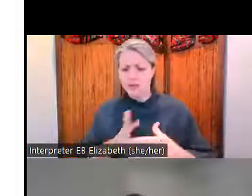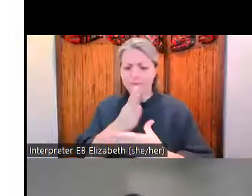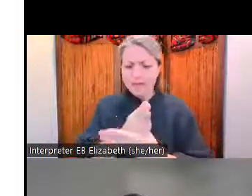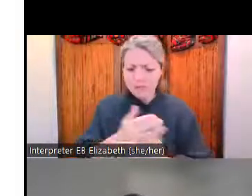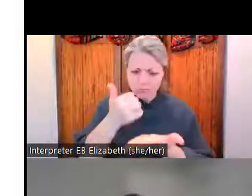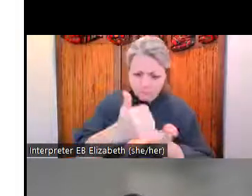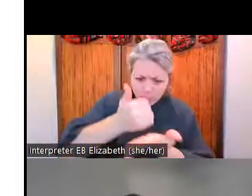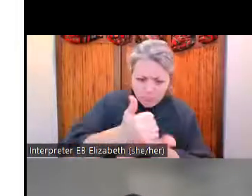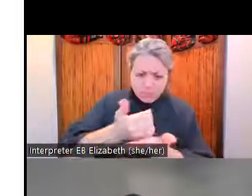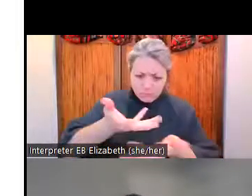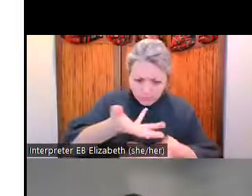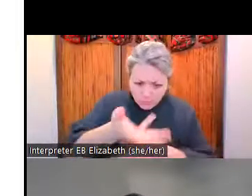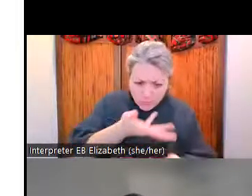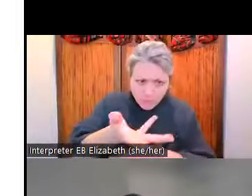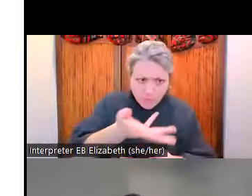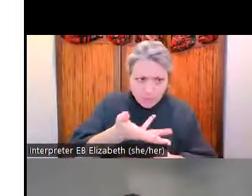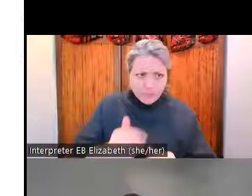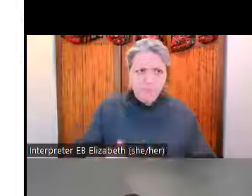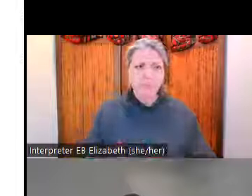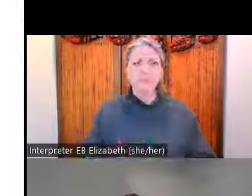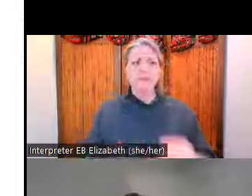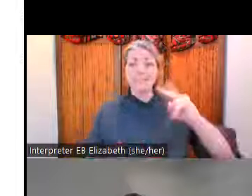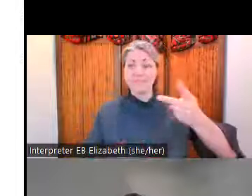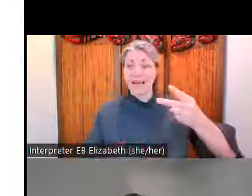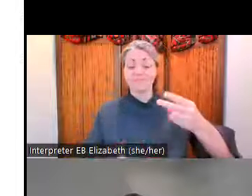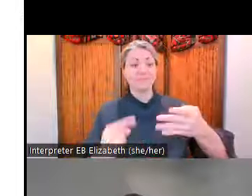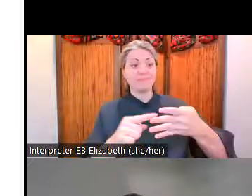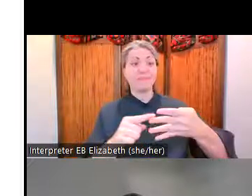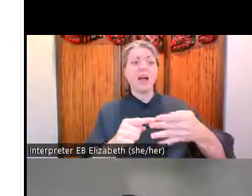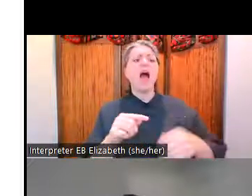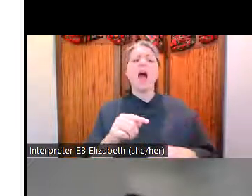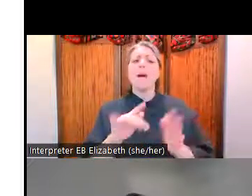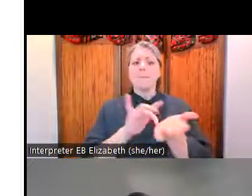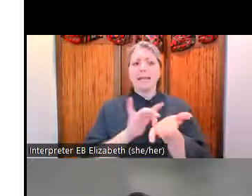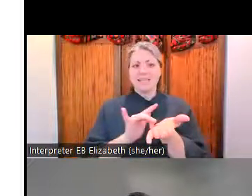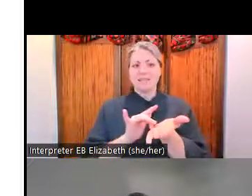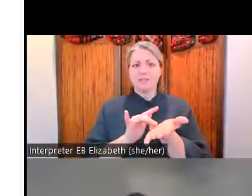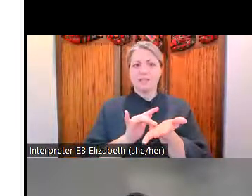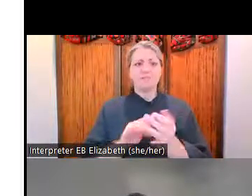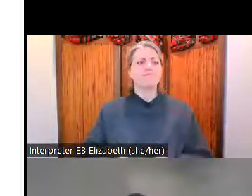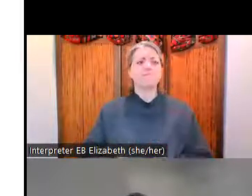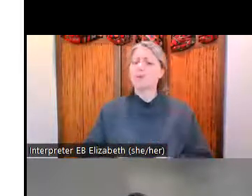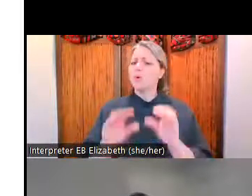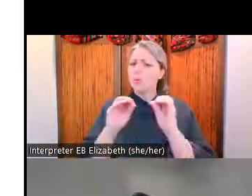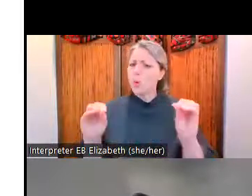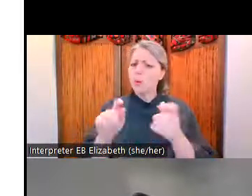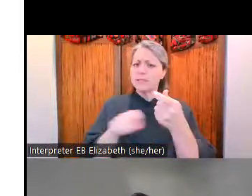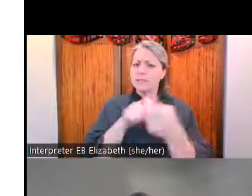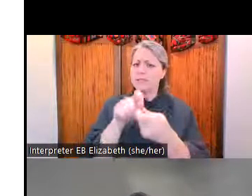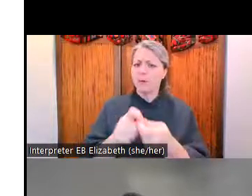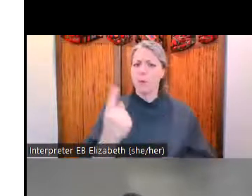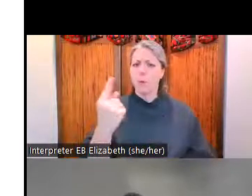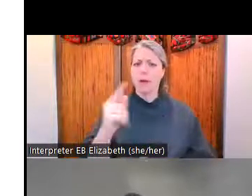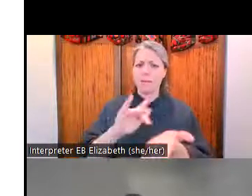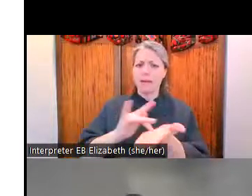needed. Medication. There is currently no medication to target or treat the core features of autism,